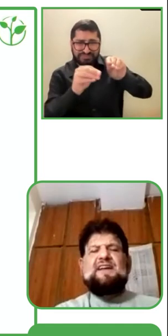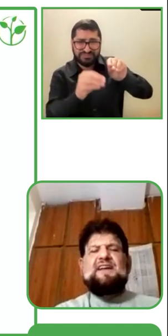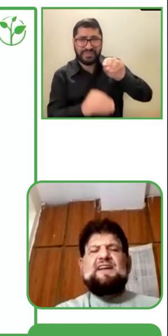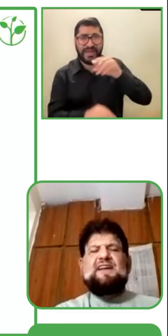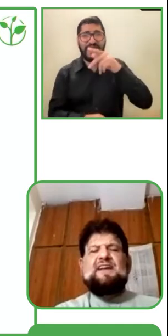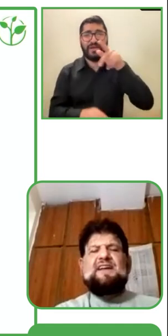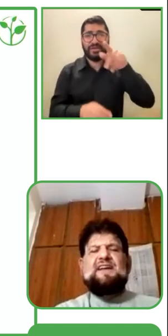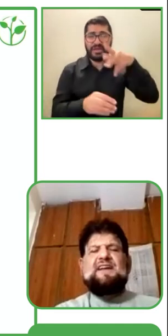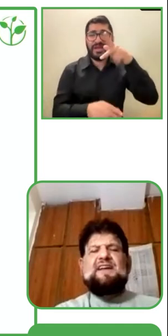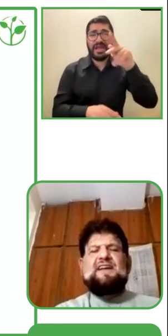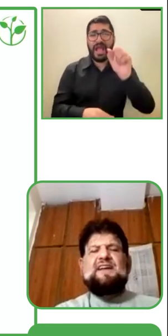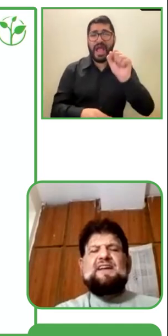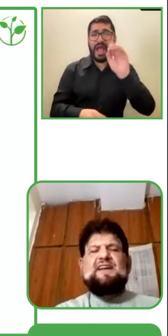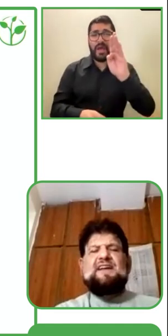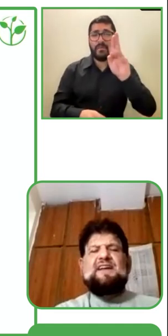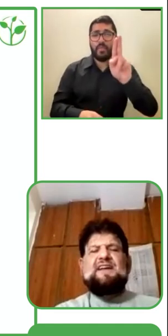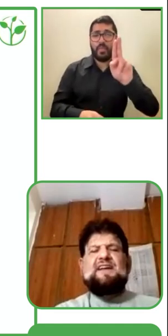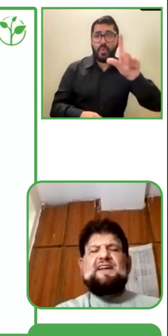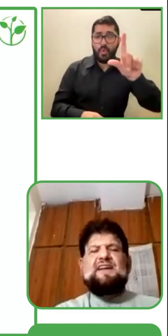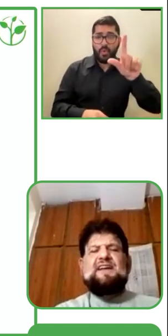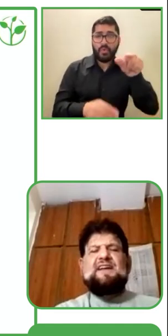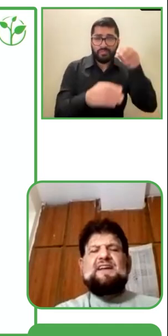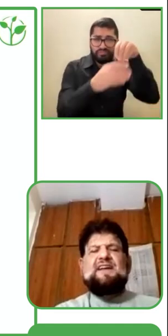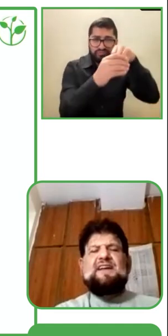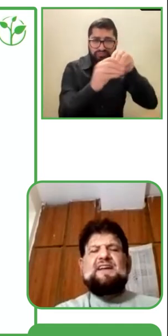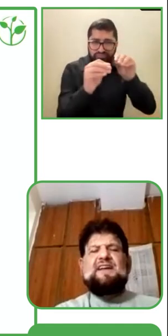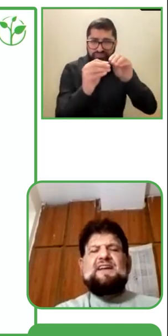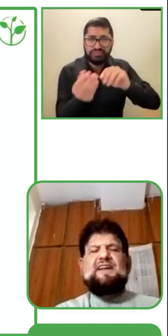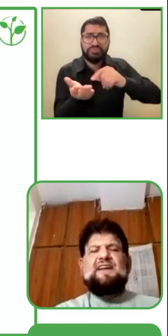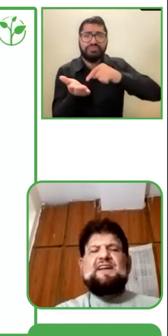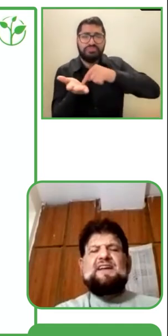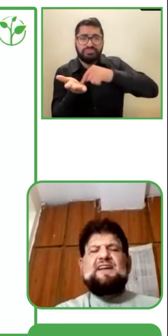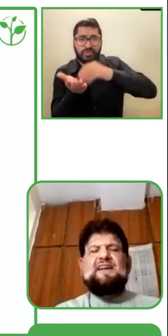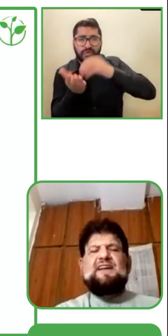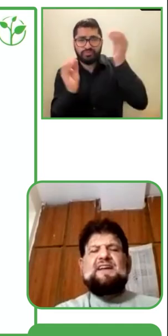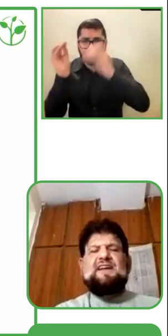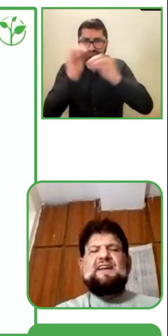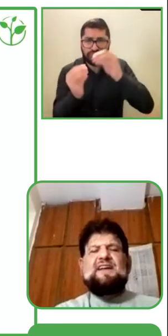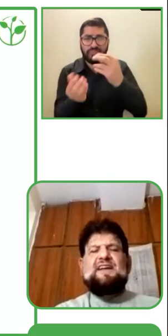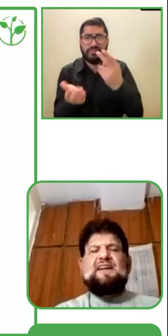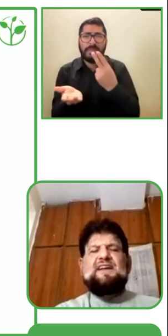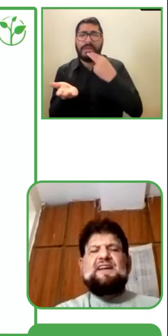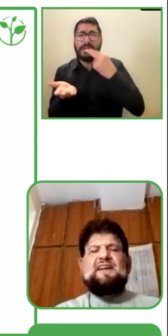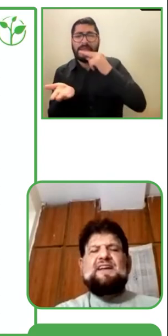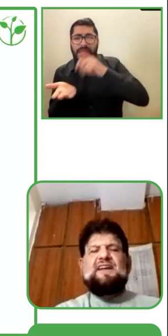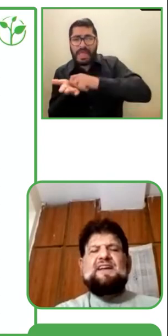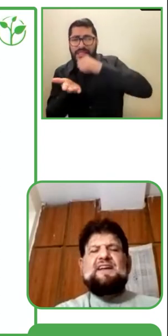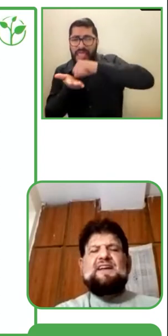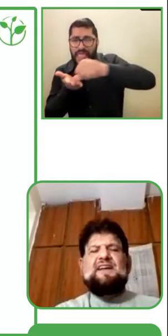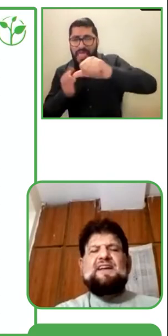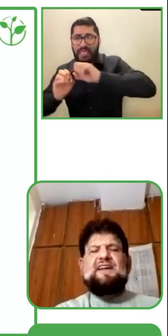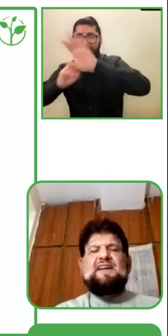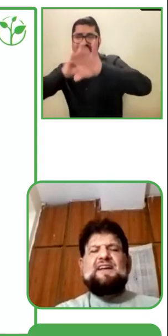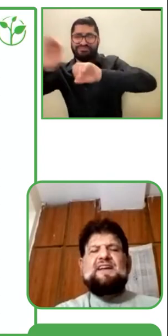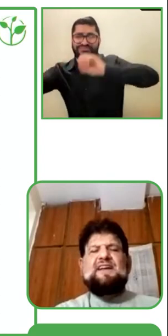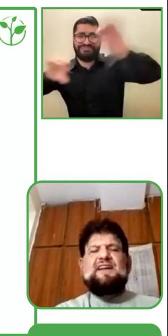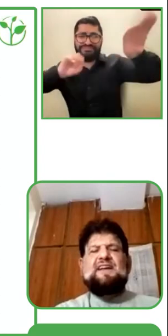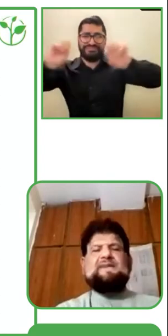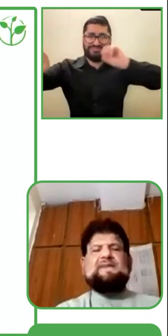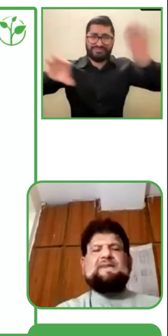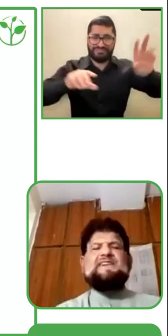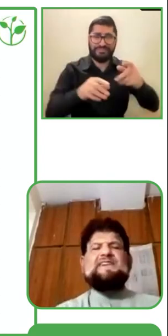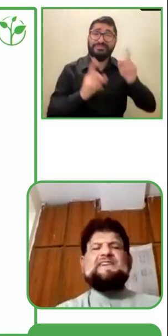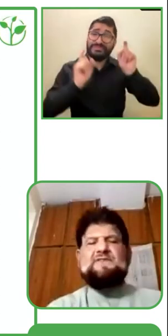transfer, parcels, fast foods, pizzas, and also for the guest houses of